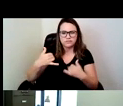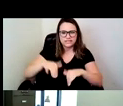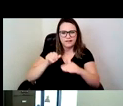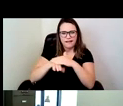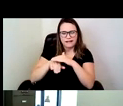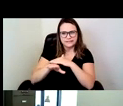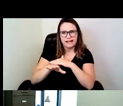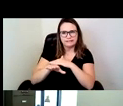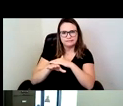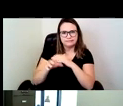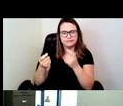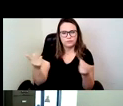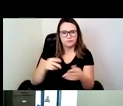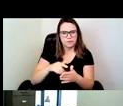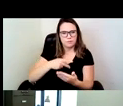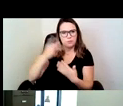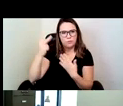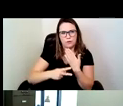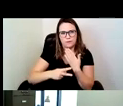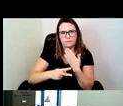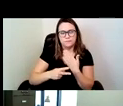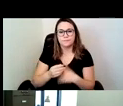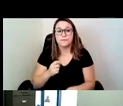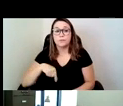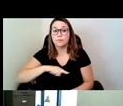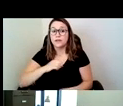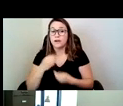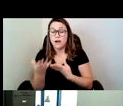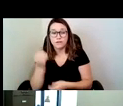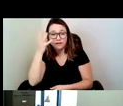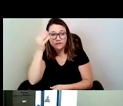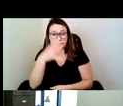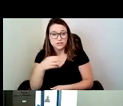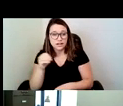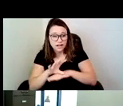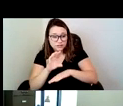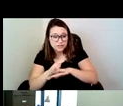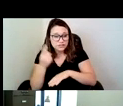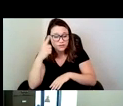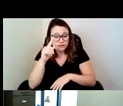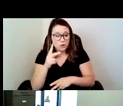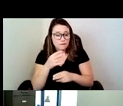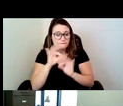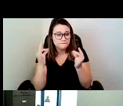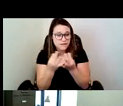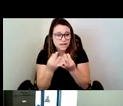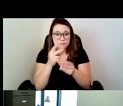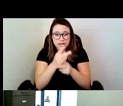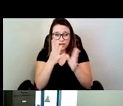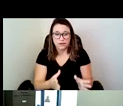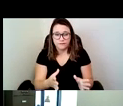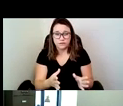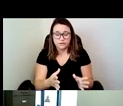offerings. We offer information and consultation to family caregivers. In our